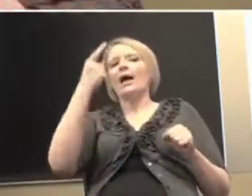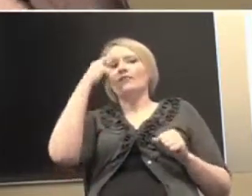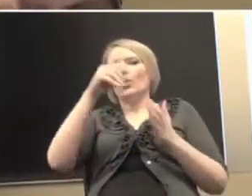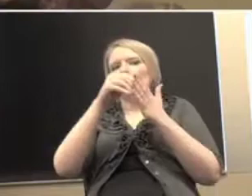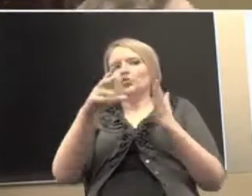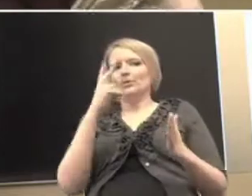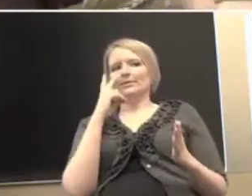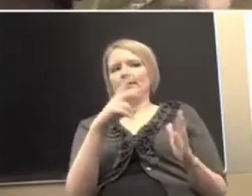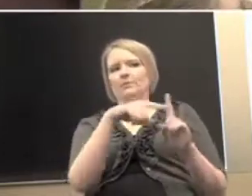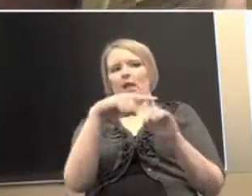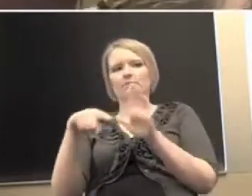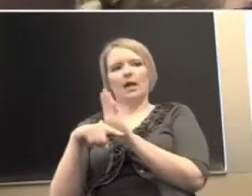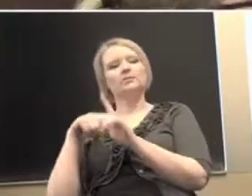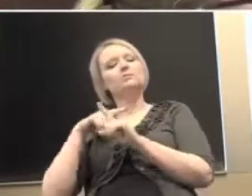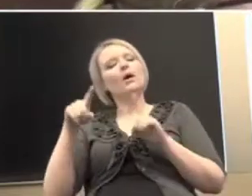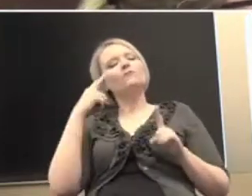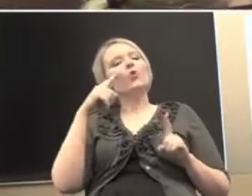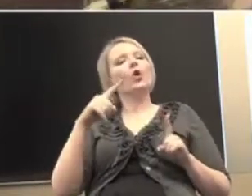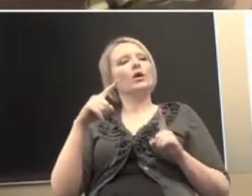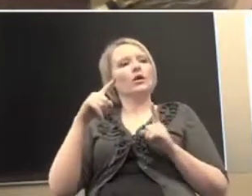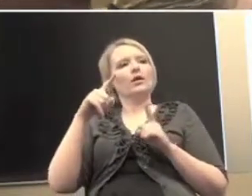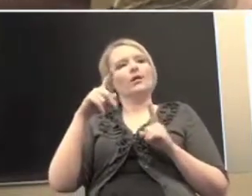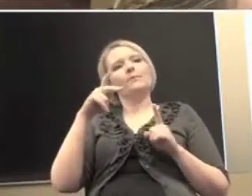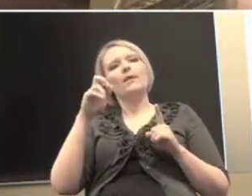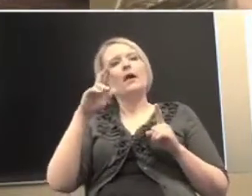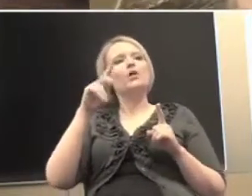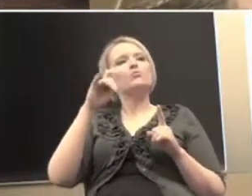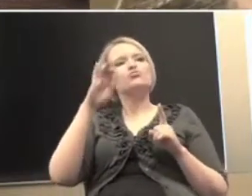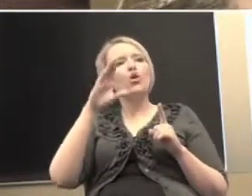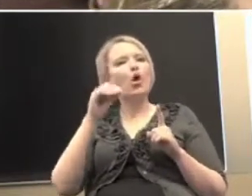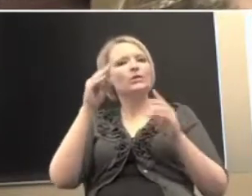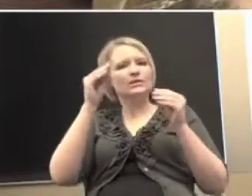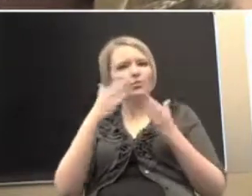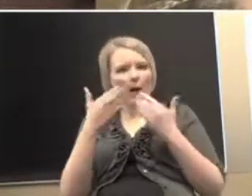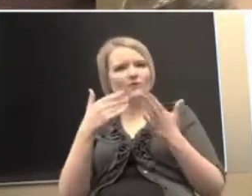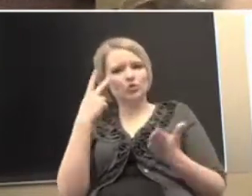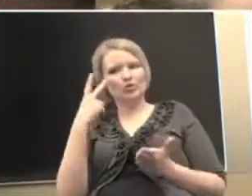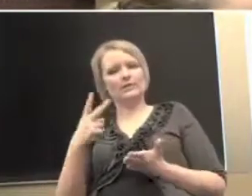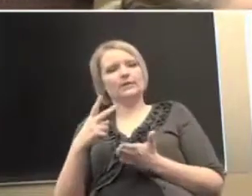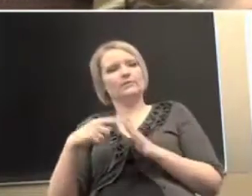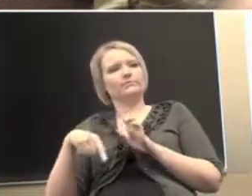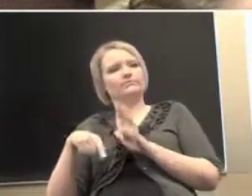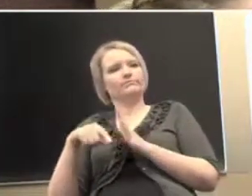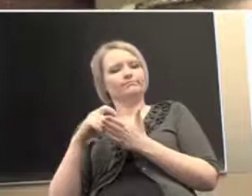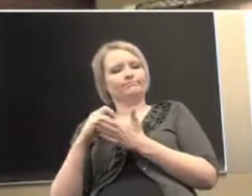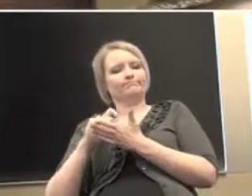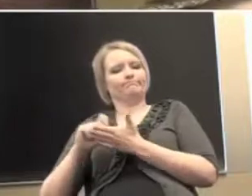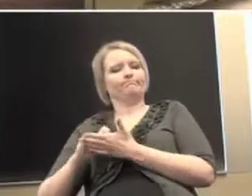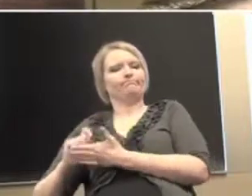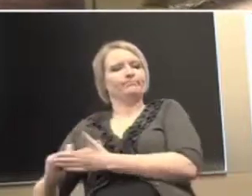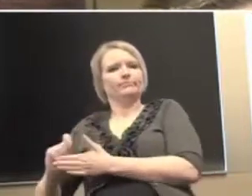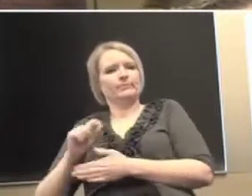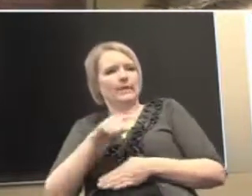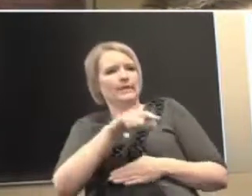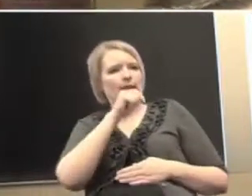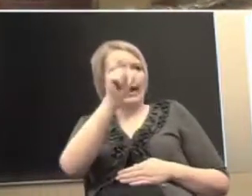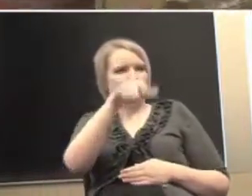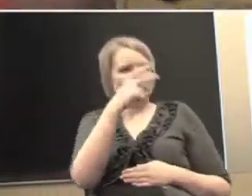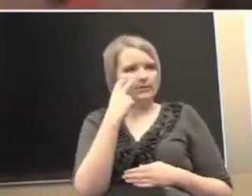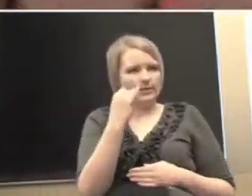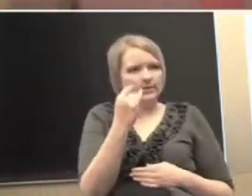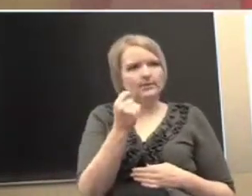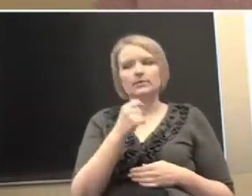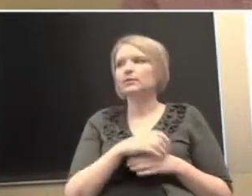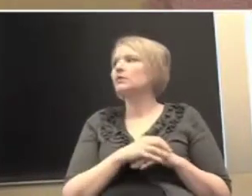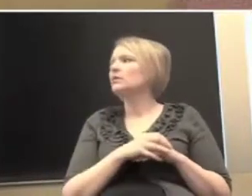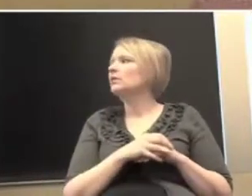Okay. But to make it easy, it's just Yeah. one mark. Yeah. So we know yes he did or no he didn't. It wasn't for his. Okay. So oftentimes you can build it